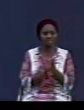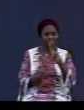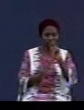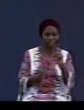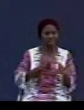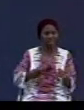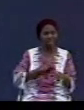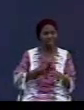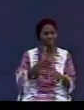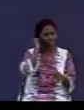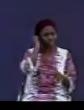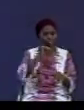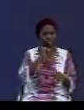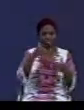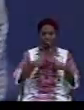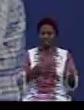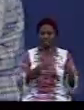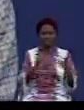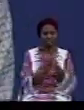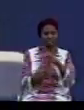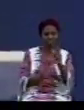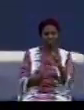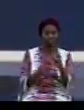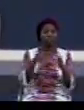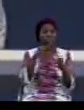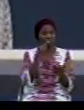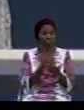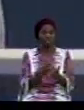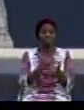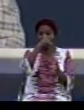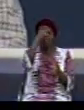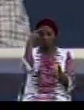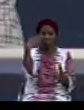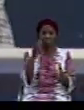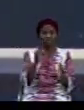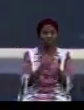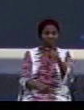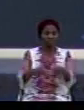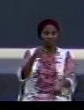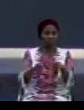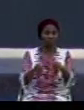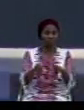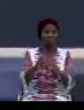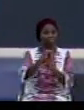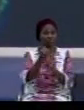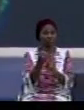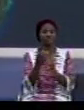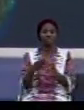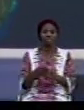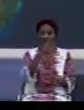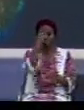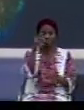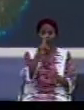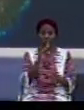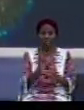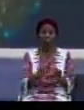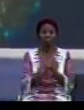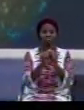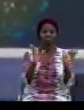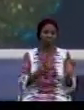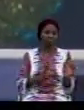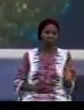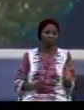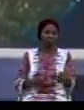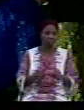Well, it's because of that paralyzing situation and necessities, because you are still without Christ. But tonight, Christ